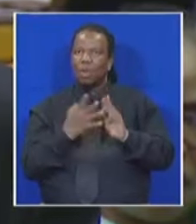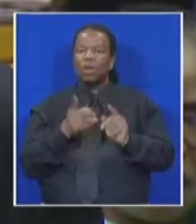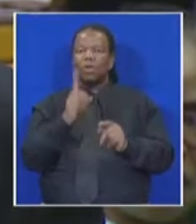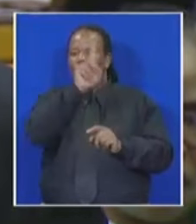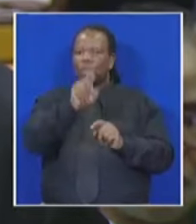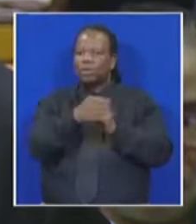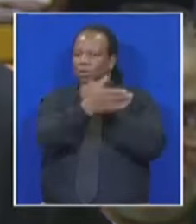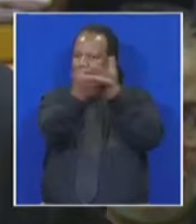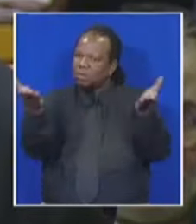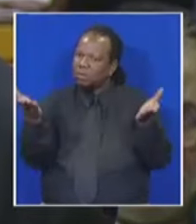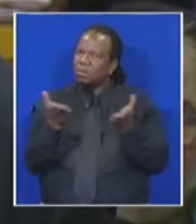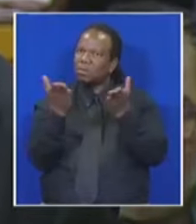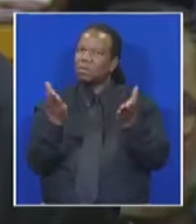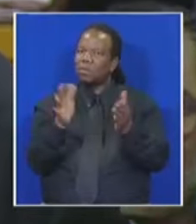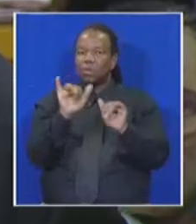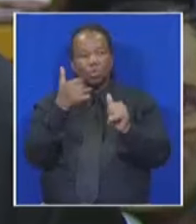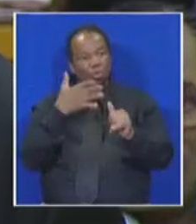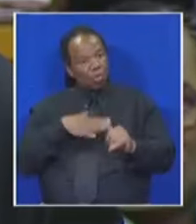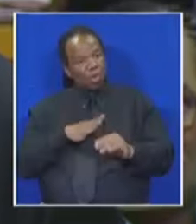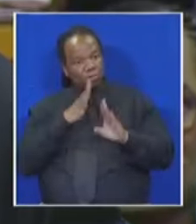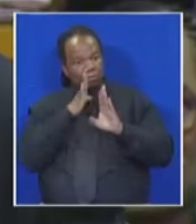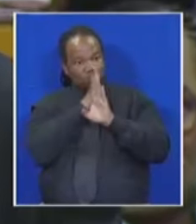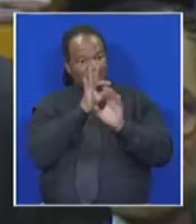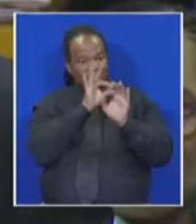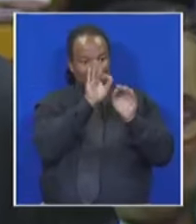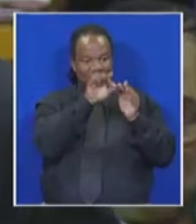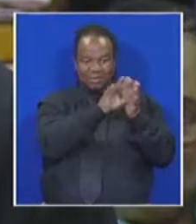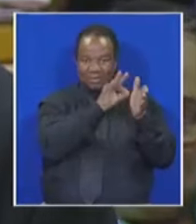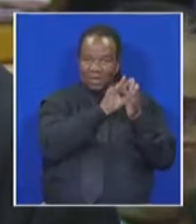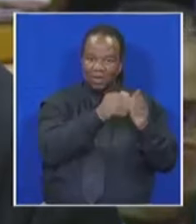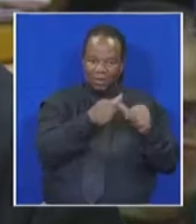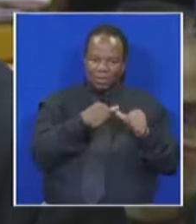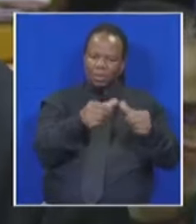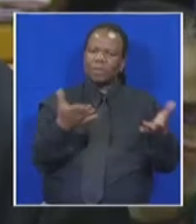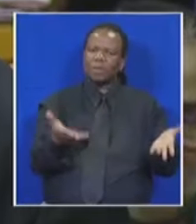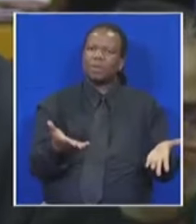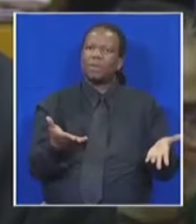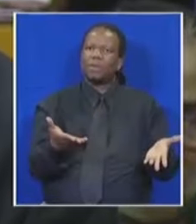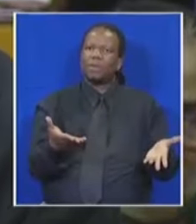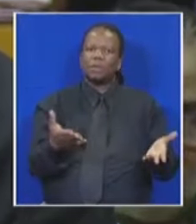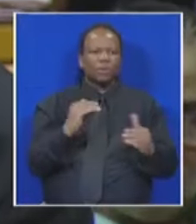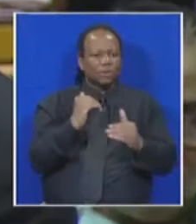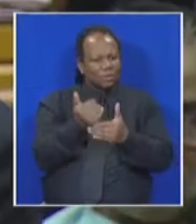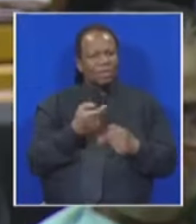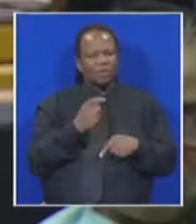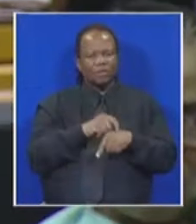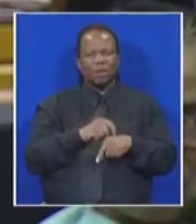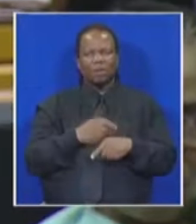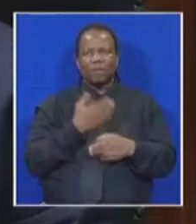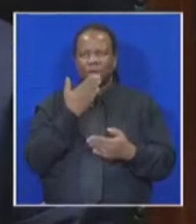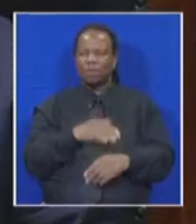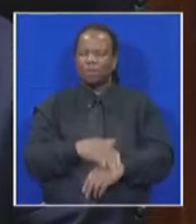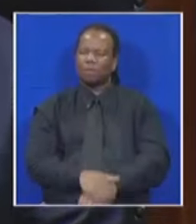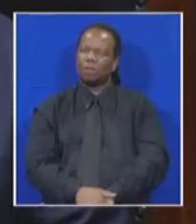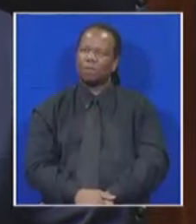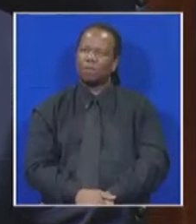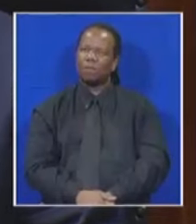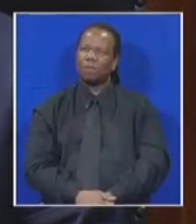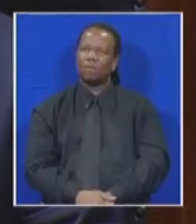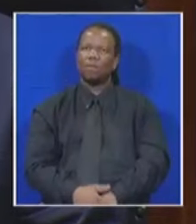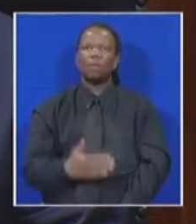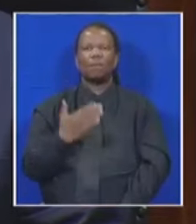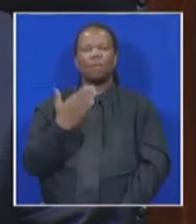House. Do we want a secret ballot or not? We vote on it and then we proceed from there. That will save all of us time. Thank you. Yes,